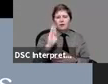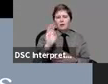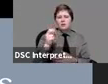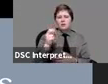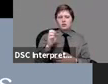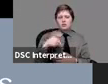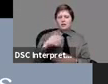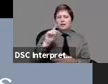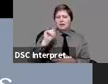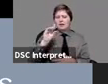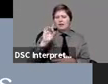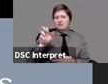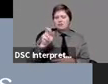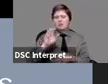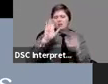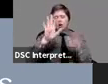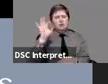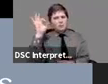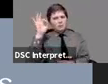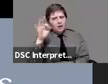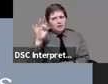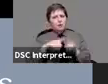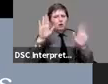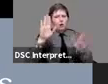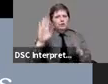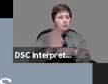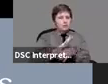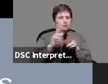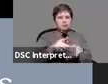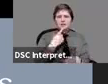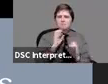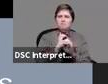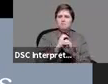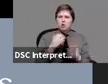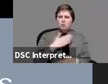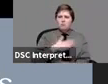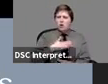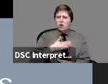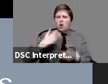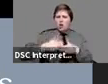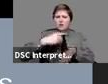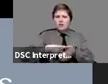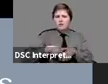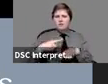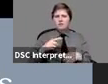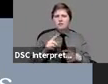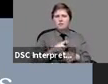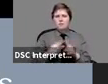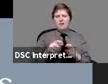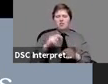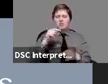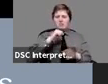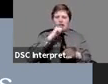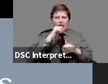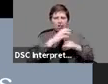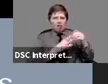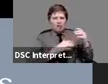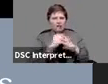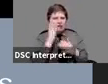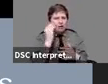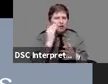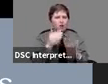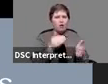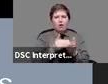pastor, but also a great business mind, said, nobody likes hard times, but it's the unpleasant experiences that are